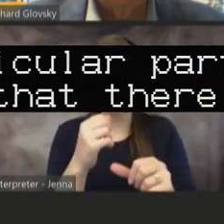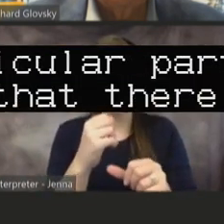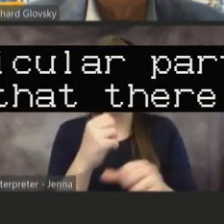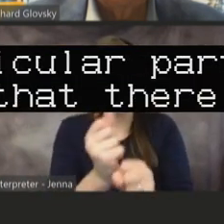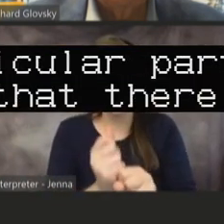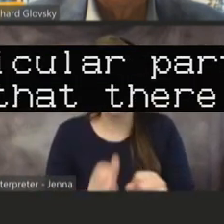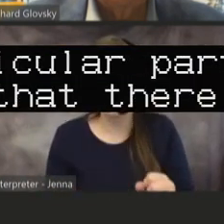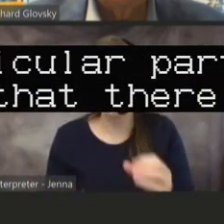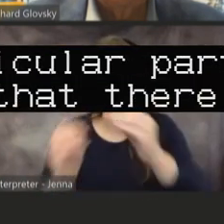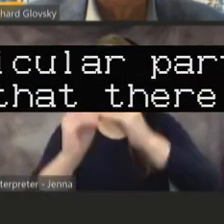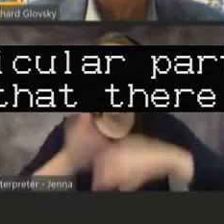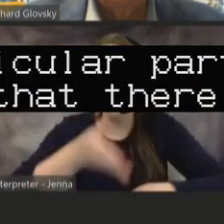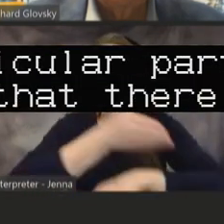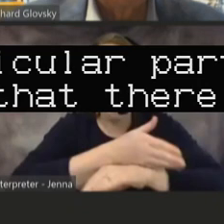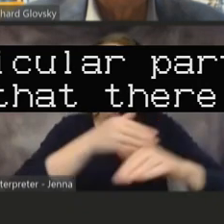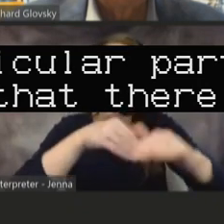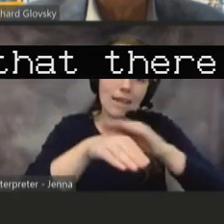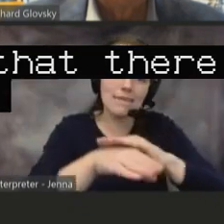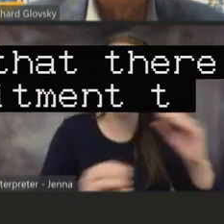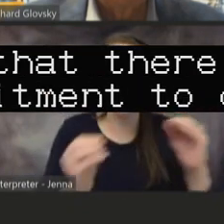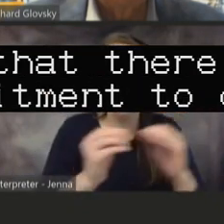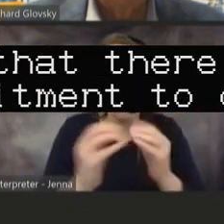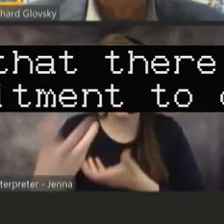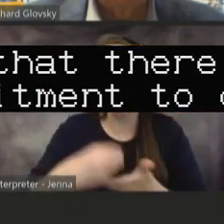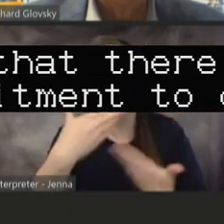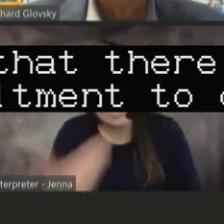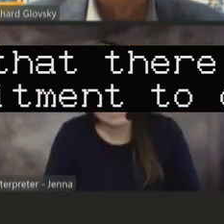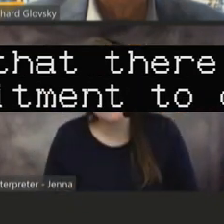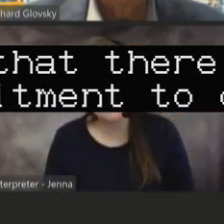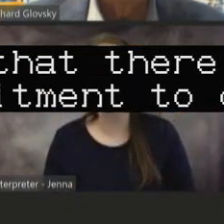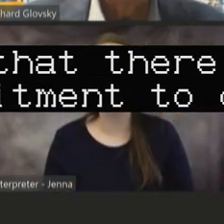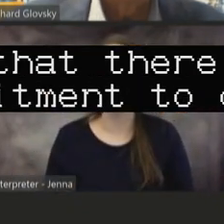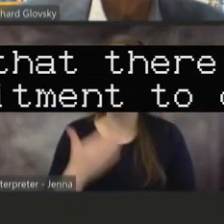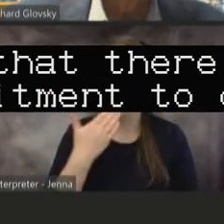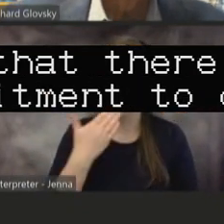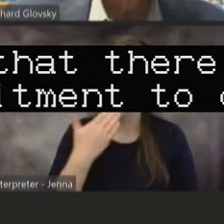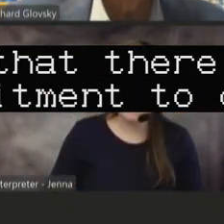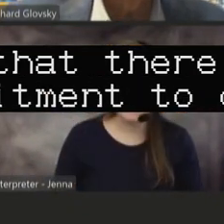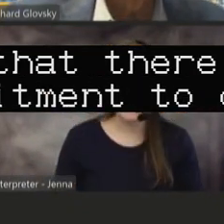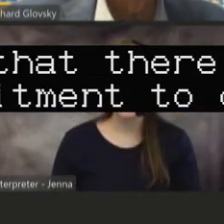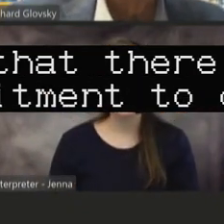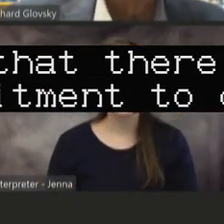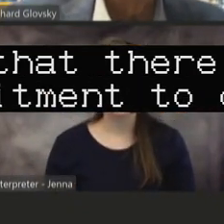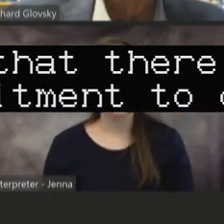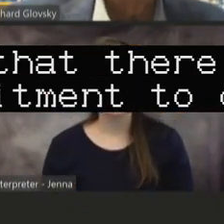accessible, more inclusive. Thanks. Thank you.